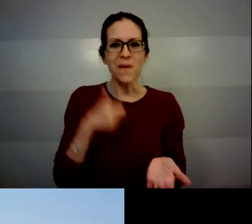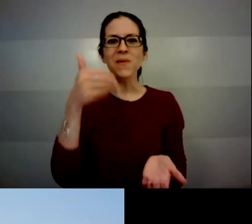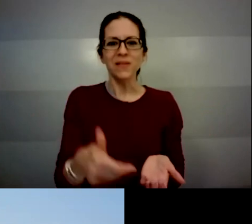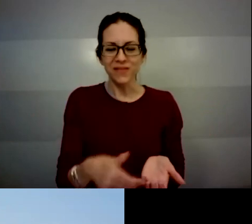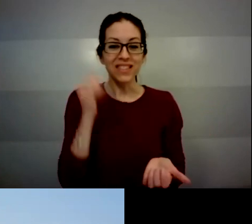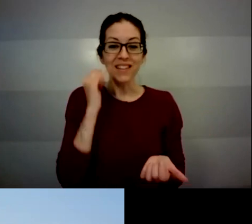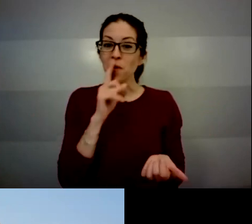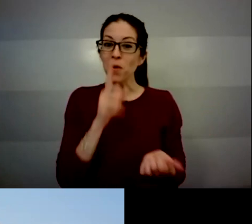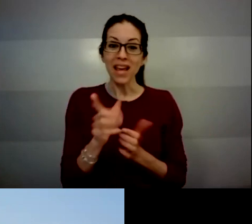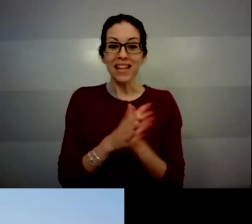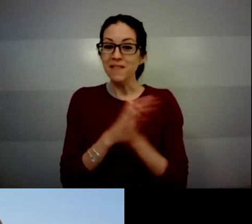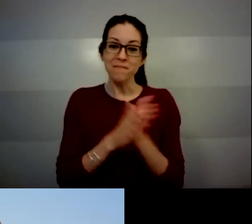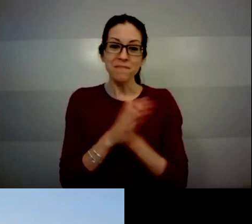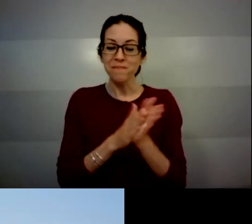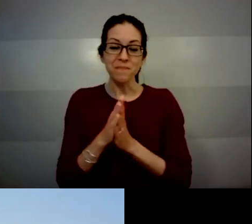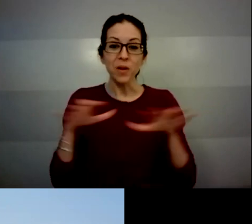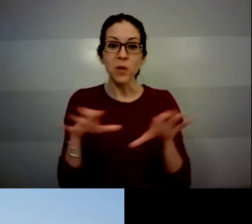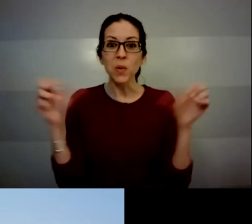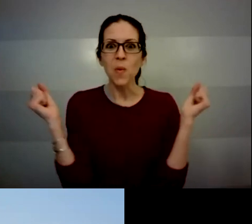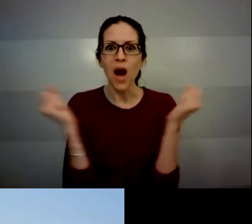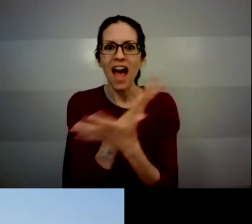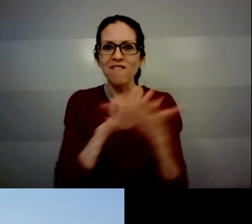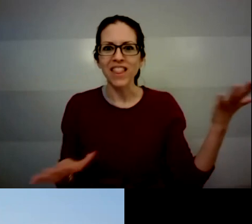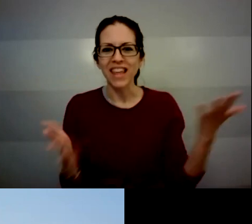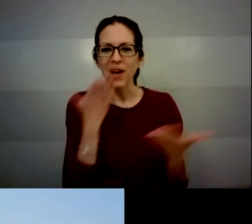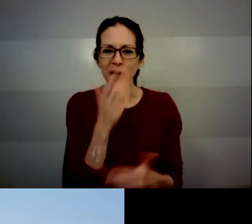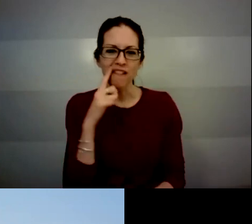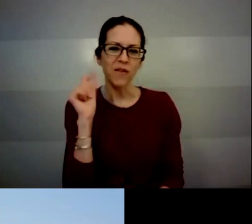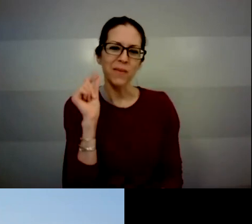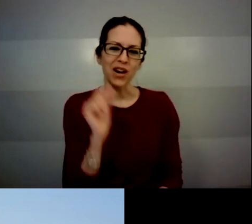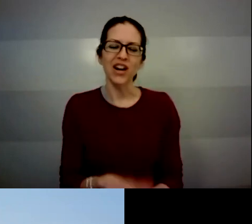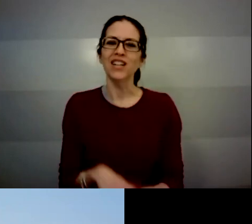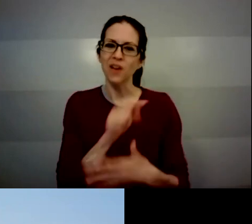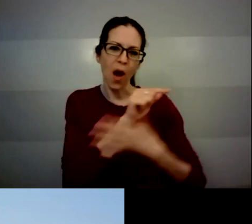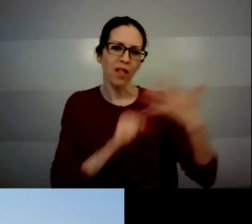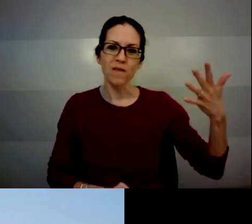you're really enthusiastic, do all of the things that are good for birds. Take all